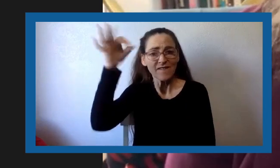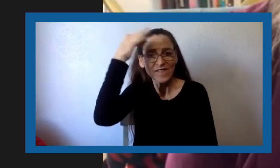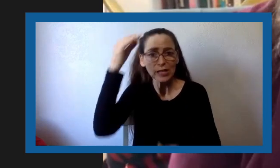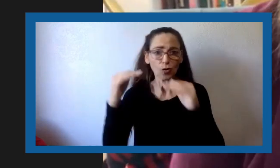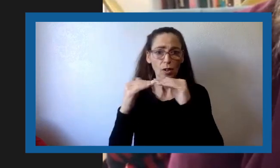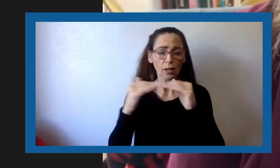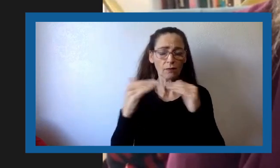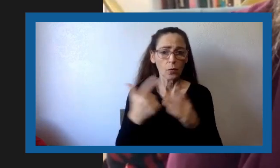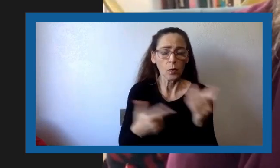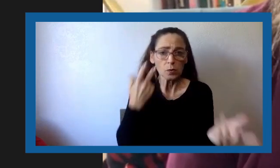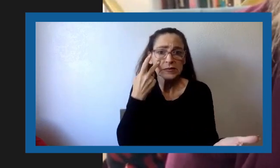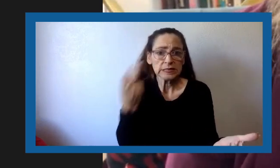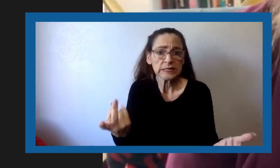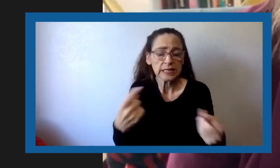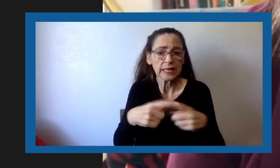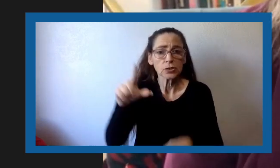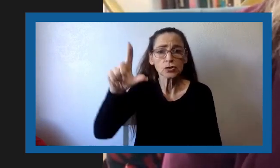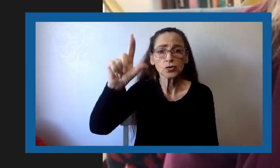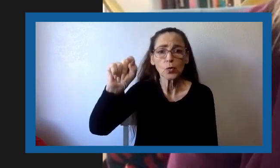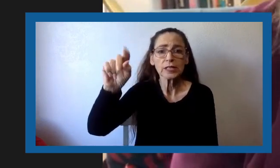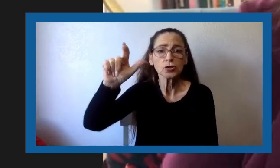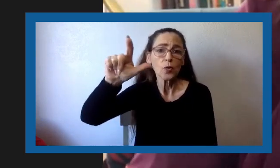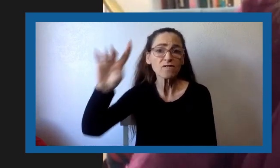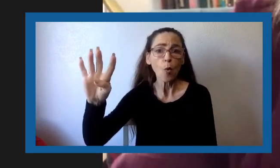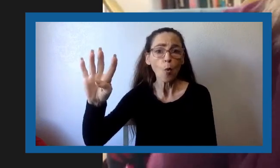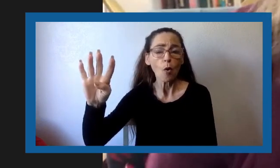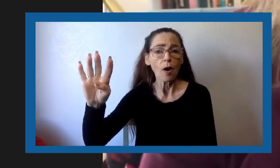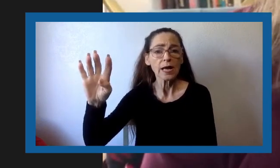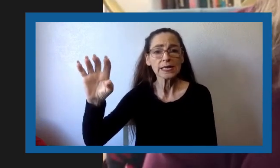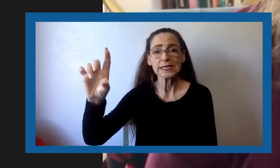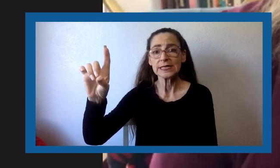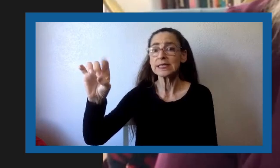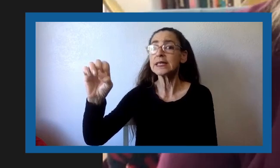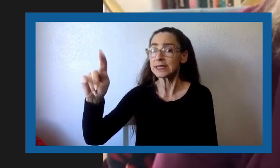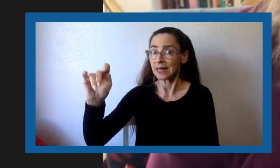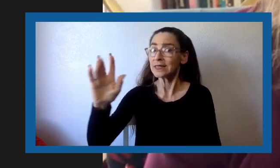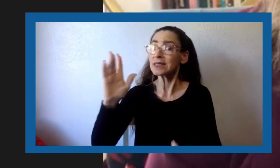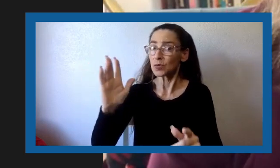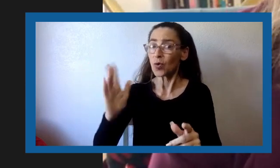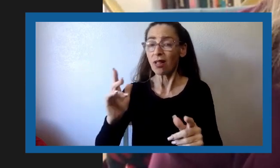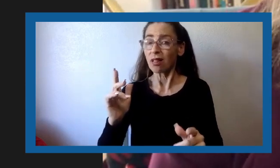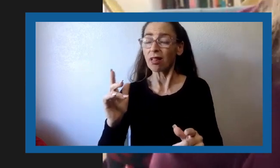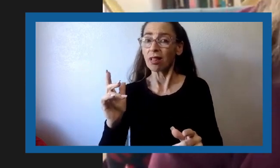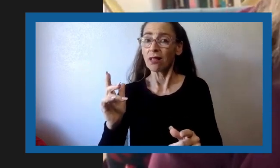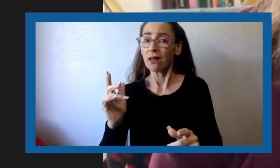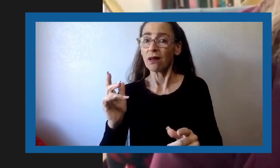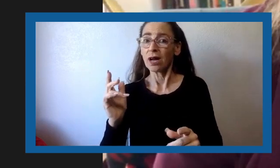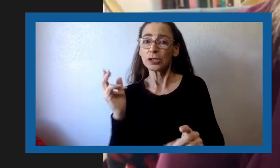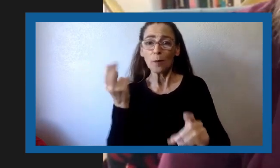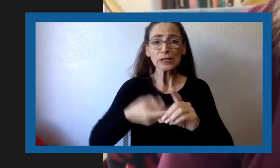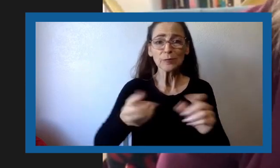What are we going to see in 2024 when DeSantis is very likely to run for